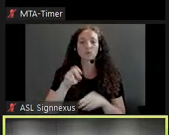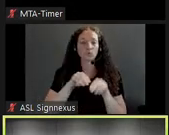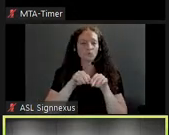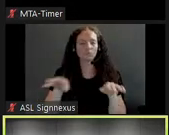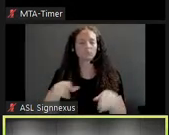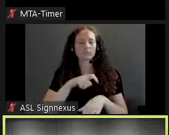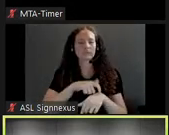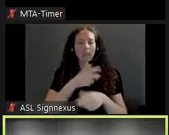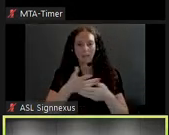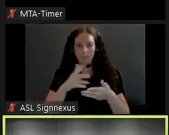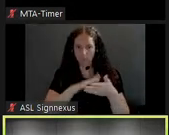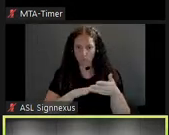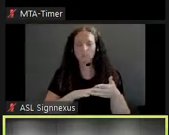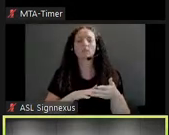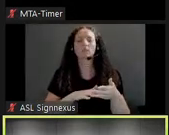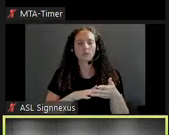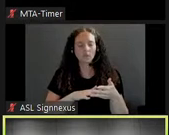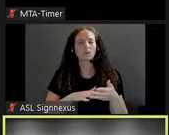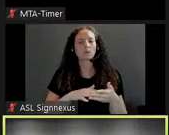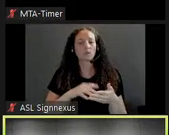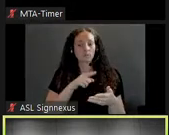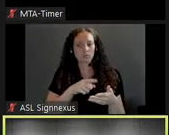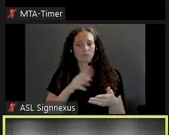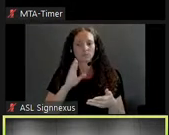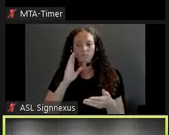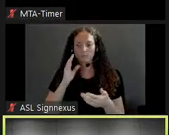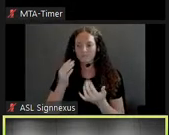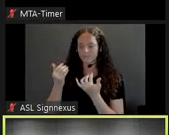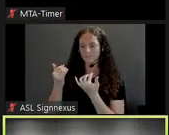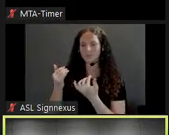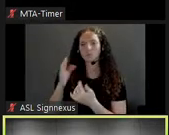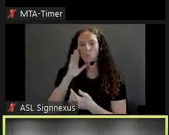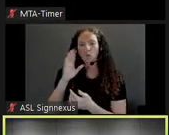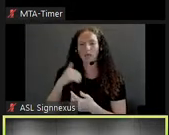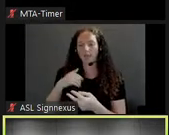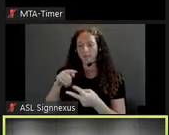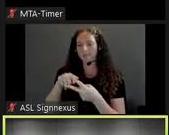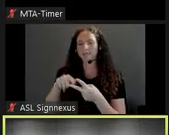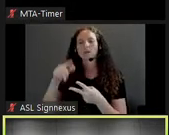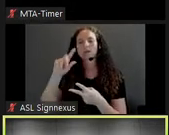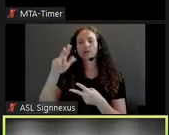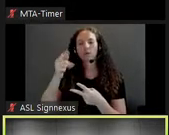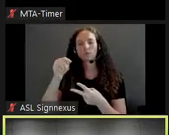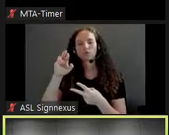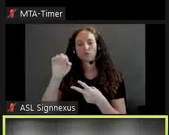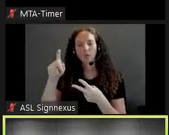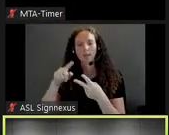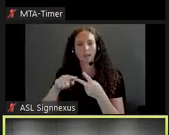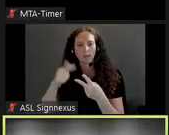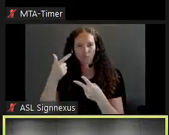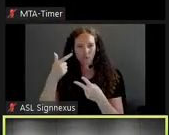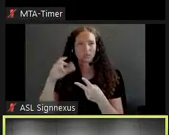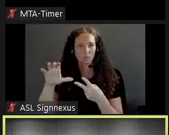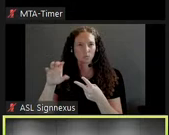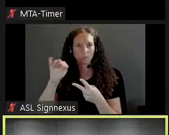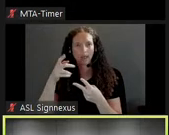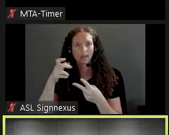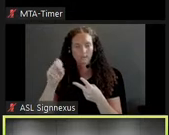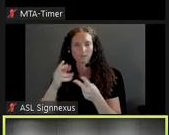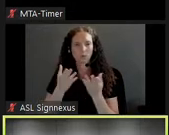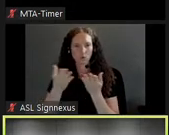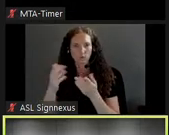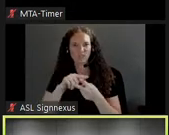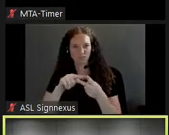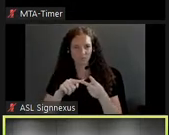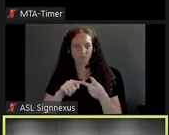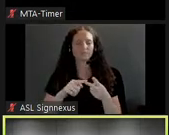to the magnitude of the service increases that both Third Track and Grand Central Madison service will unlock. The release of these timetables has